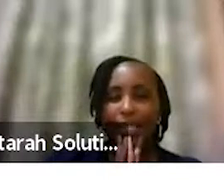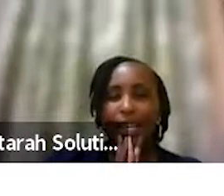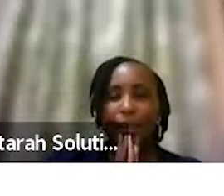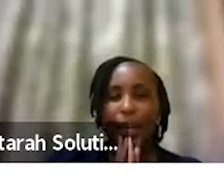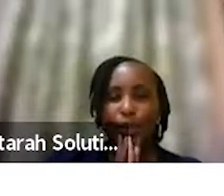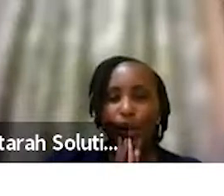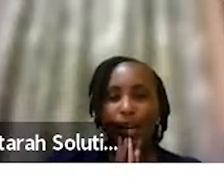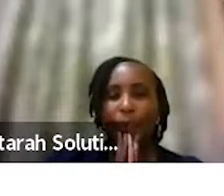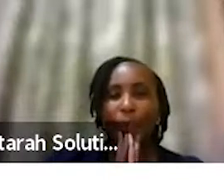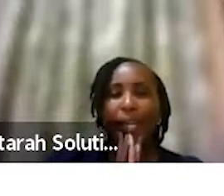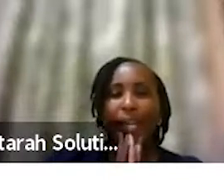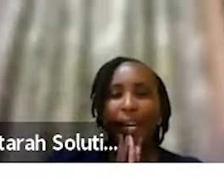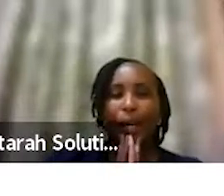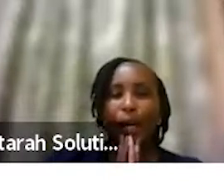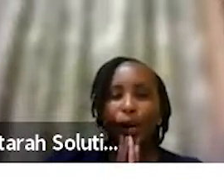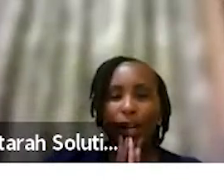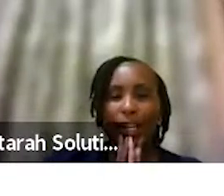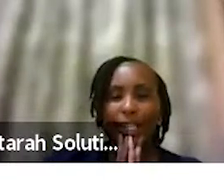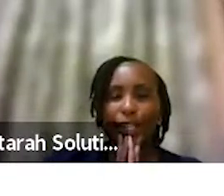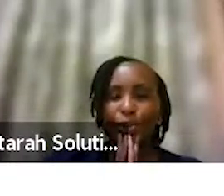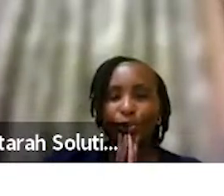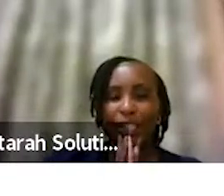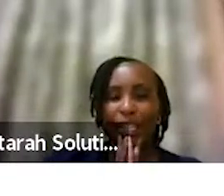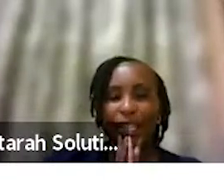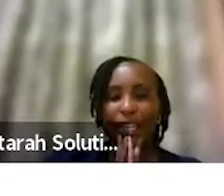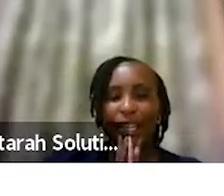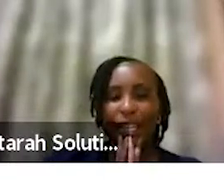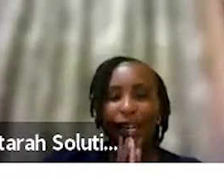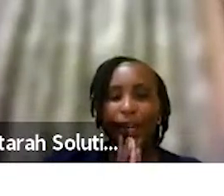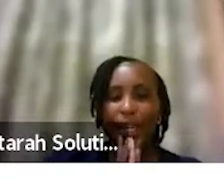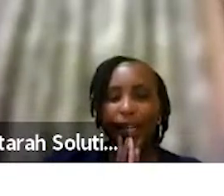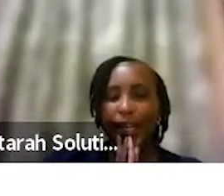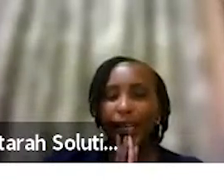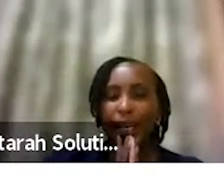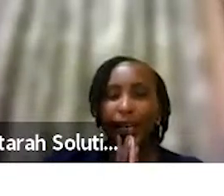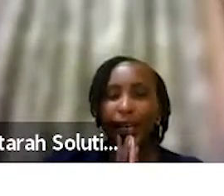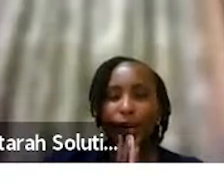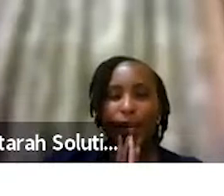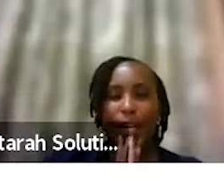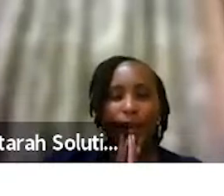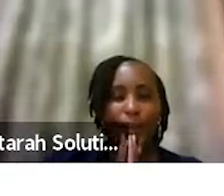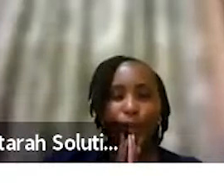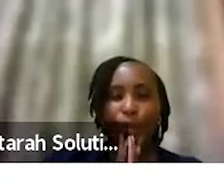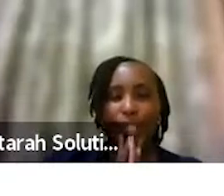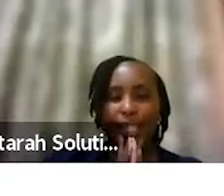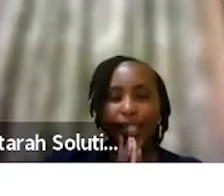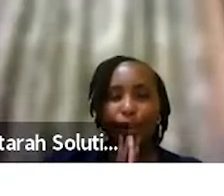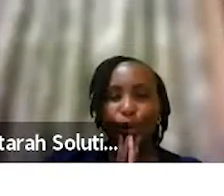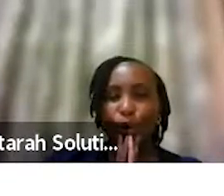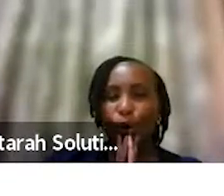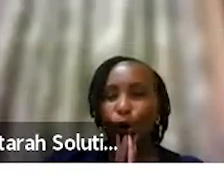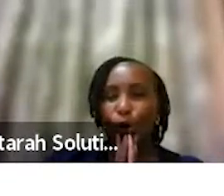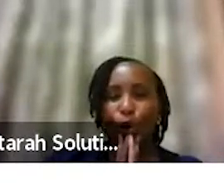come dance, come network, and come ready to face the coming year. We will help you in setting